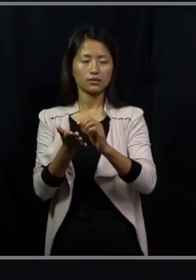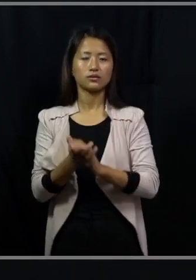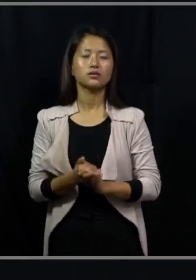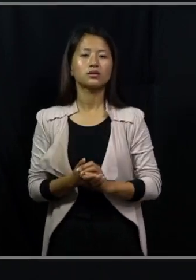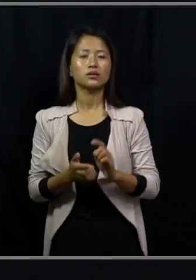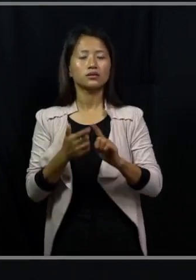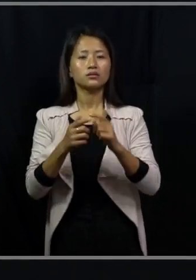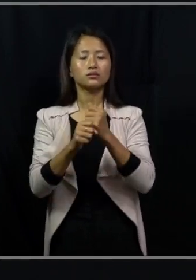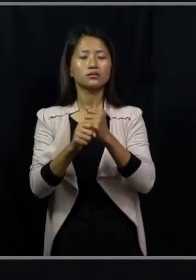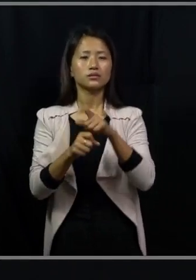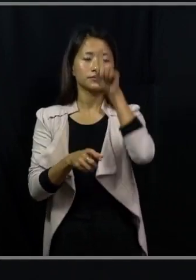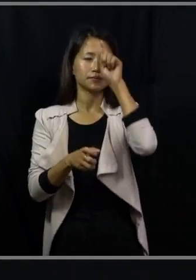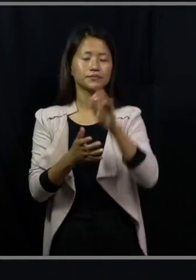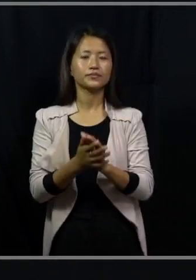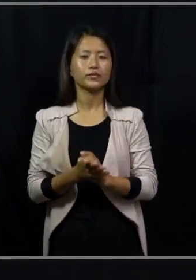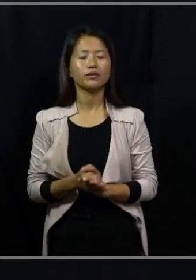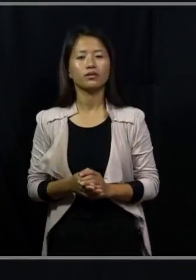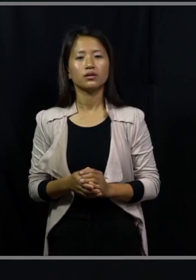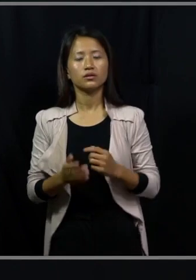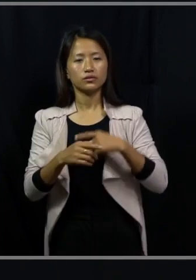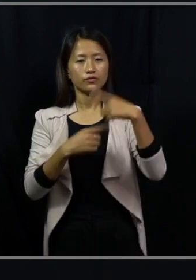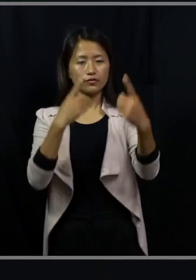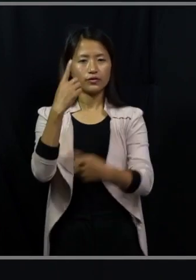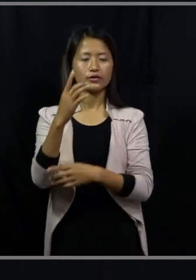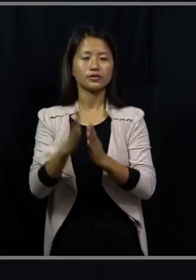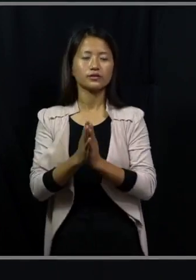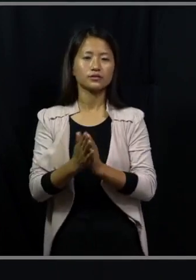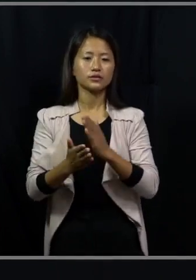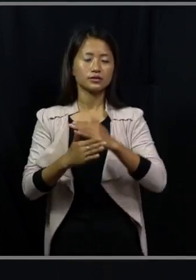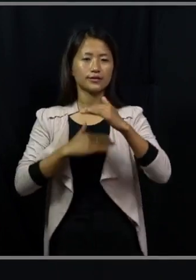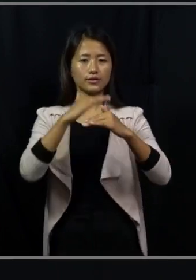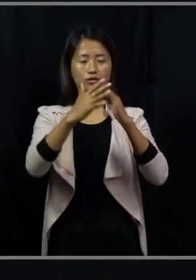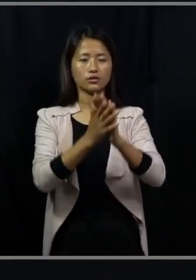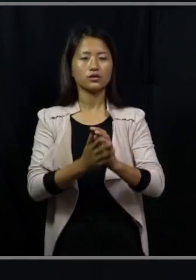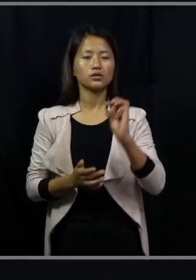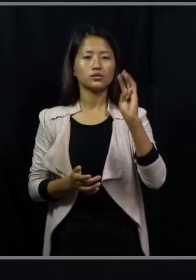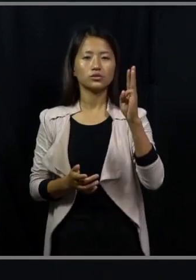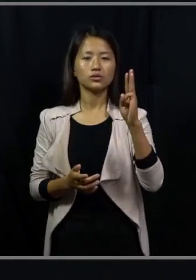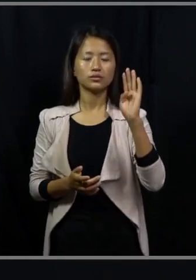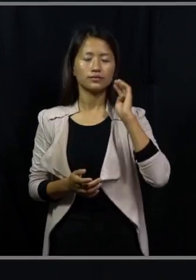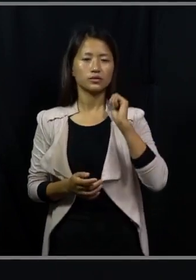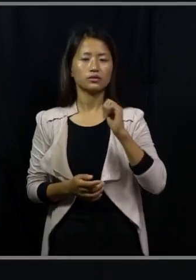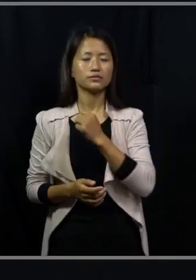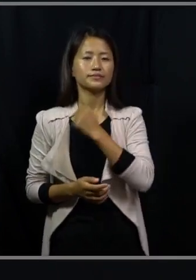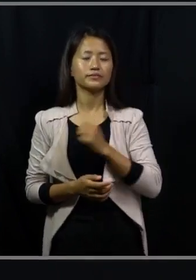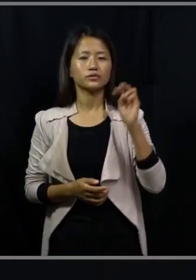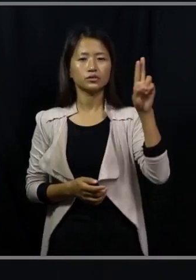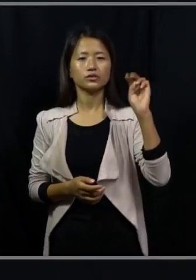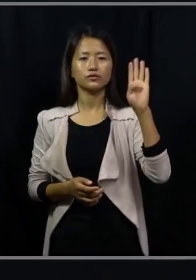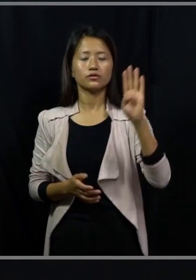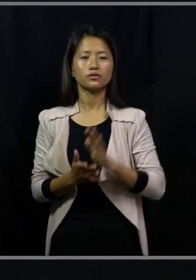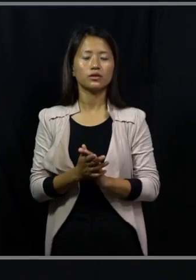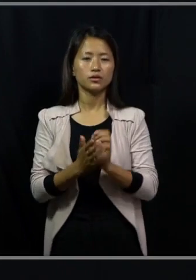The Egyptians, they were able to reach the final stage with an alphabet of 24, but they mainly focused on the